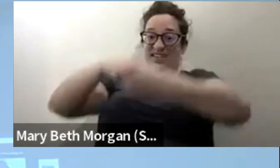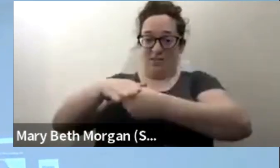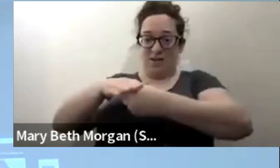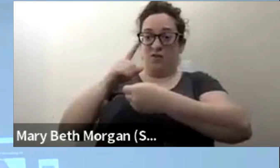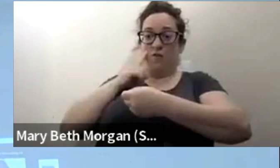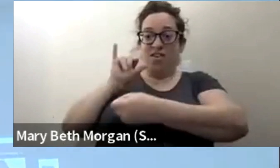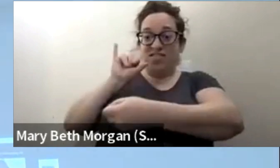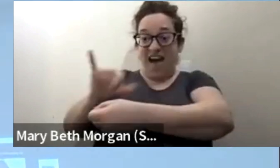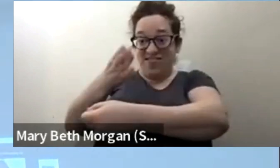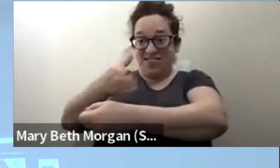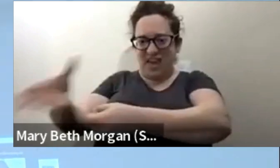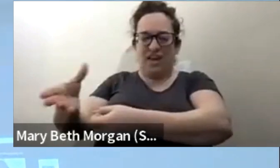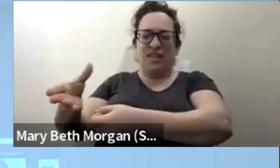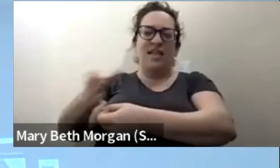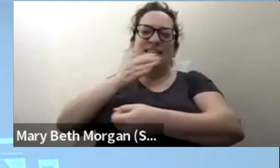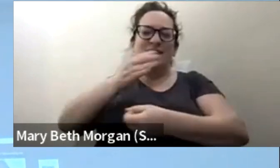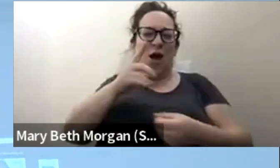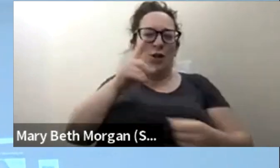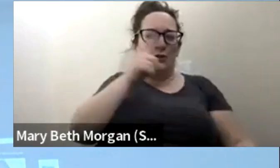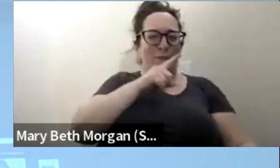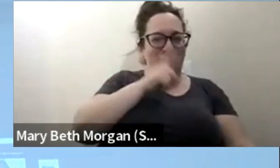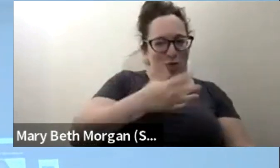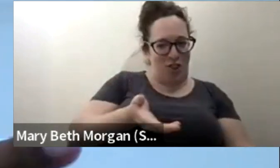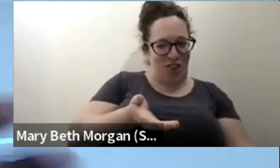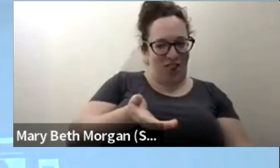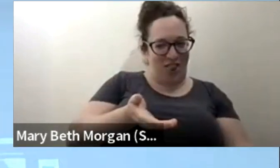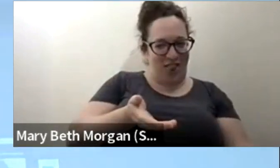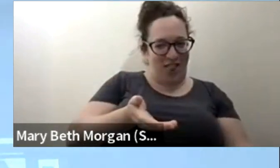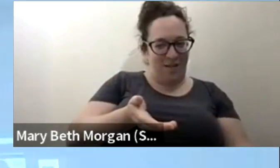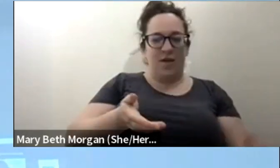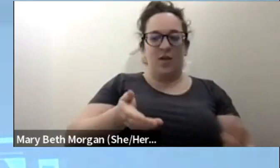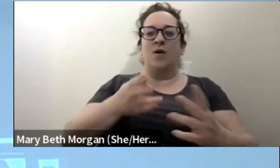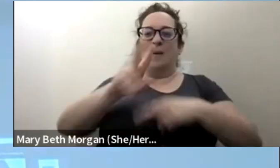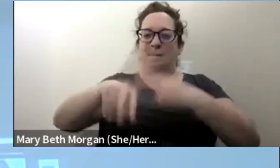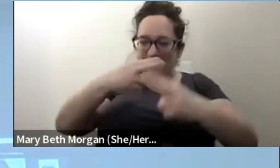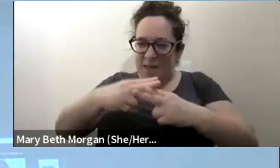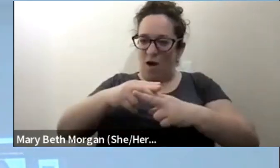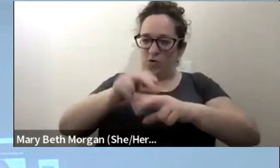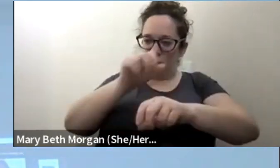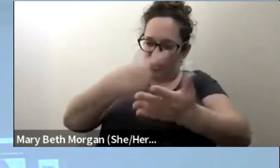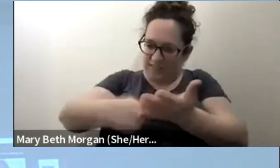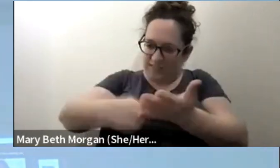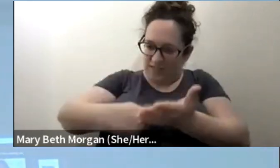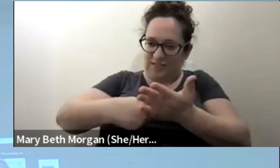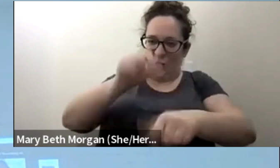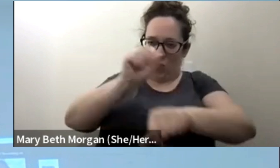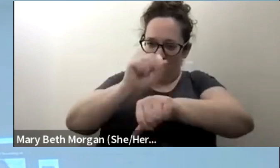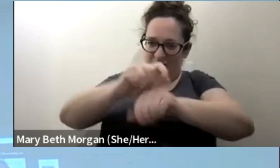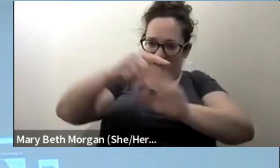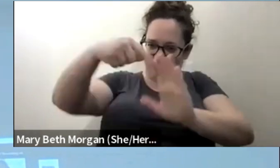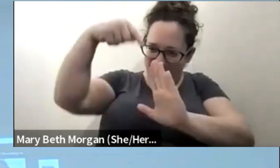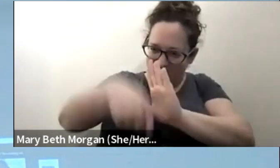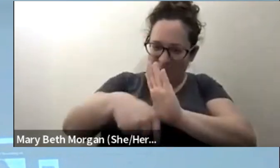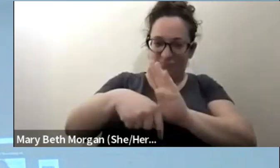aren't superficial if you're being stigmatized for them. So it's about you working that out.